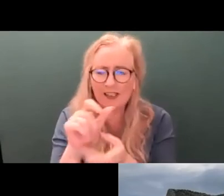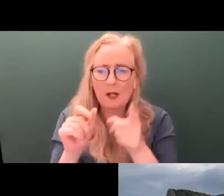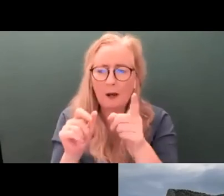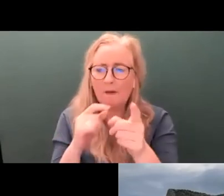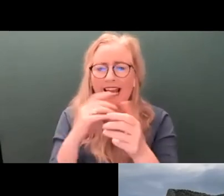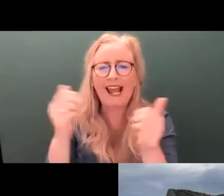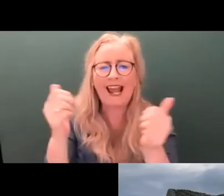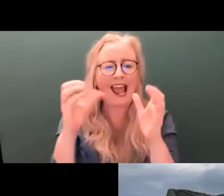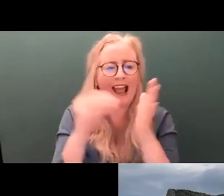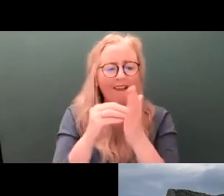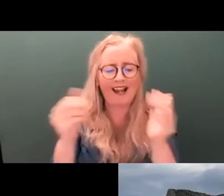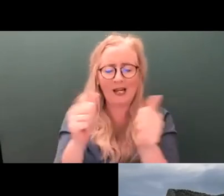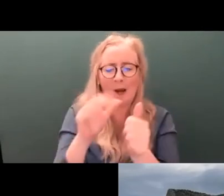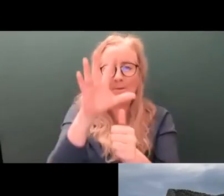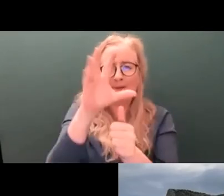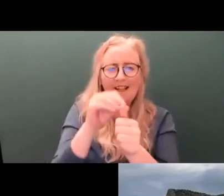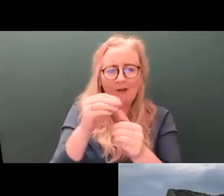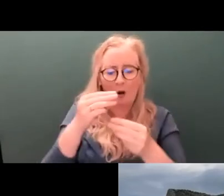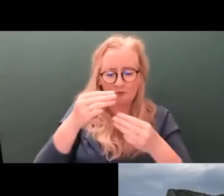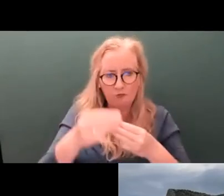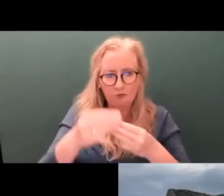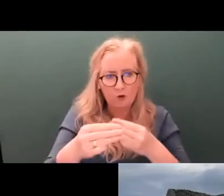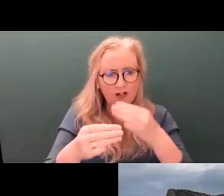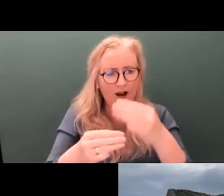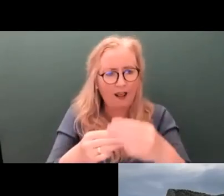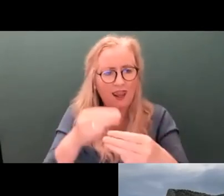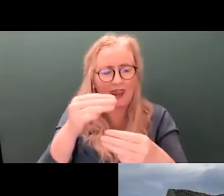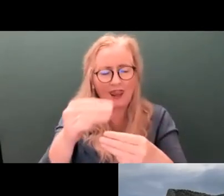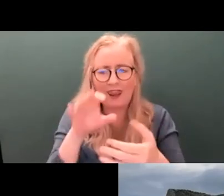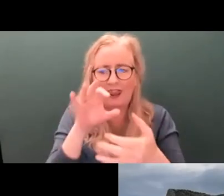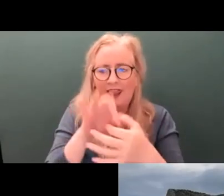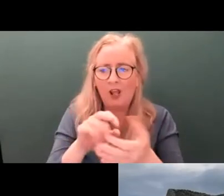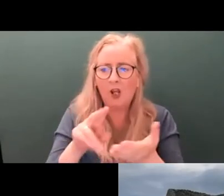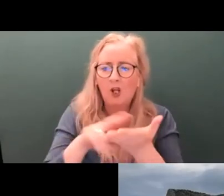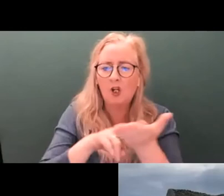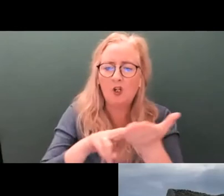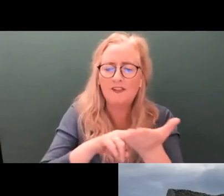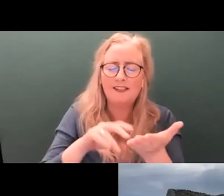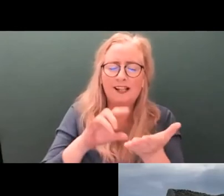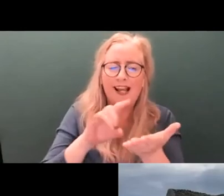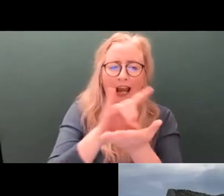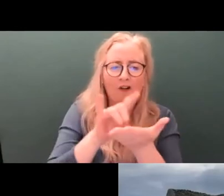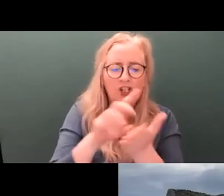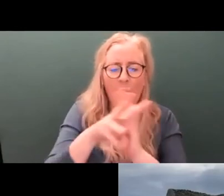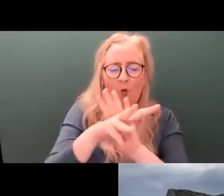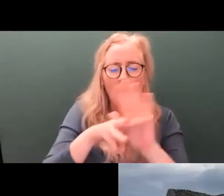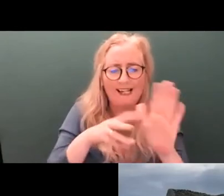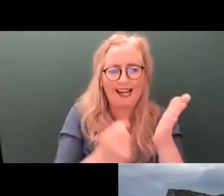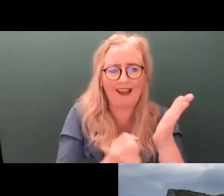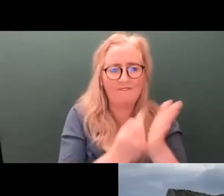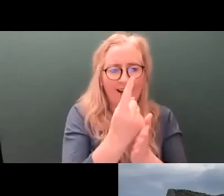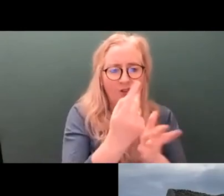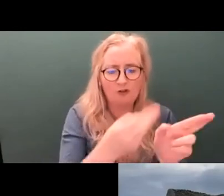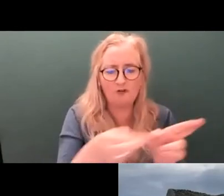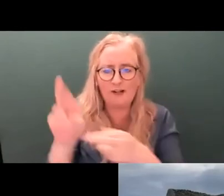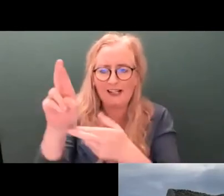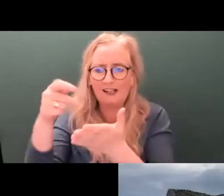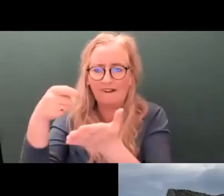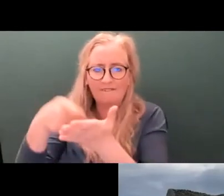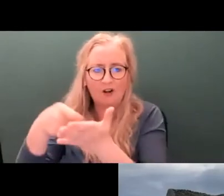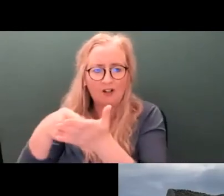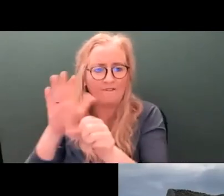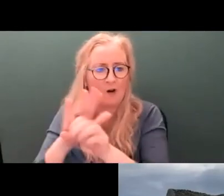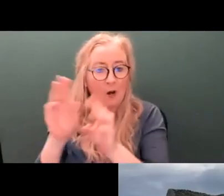protocols surrounding using a Heritage Week event to raise funds for a museum